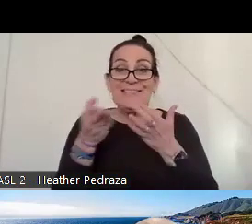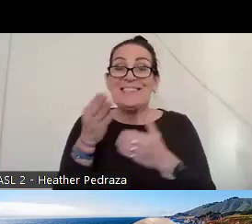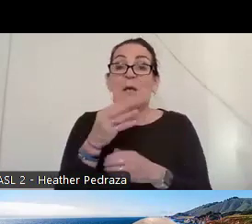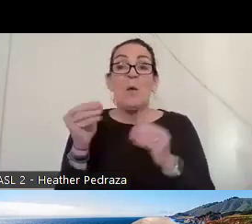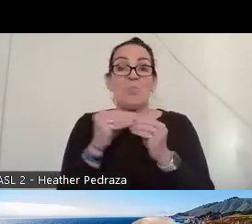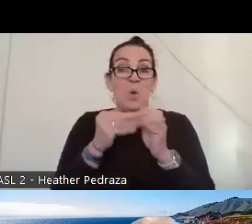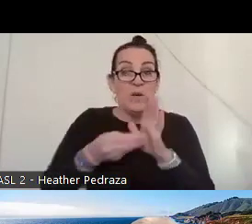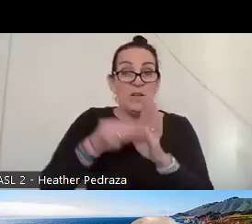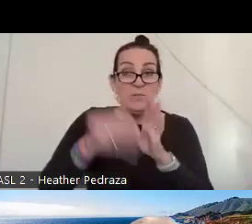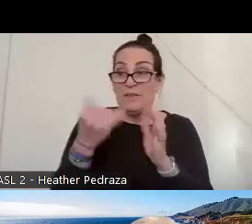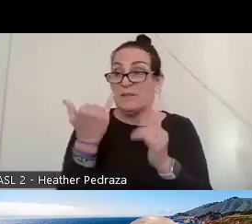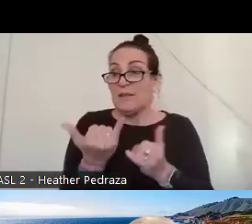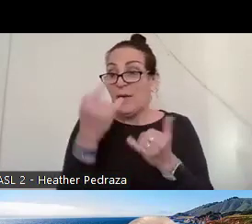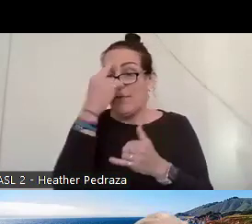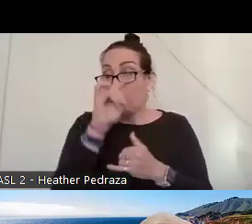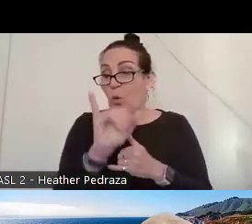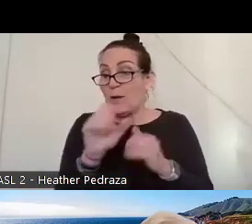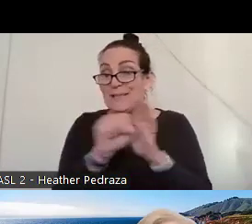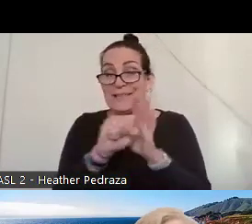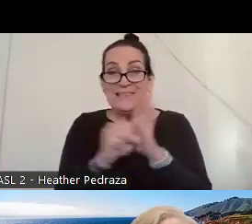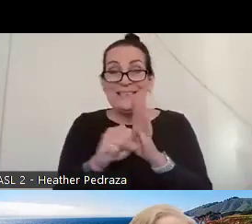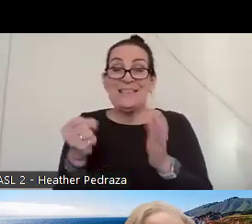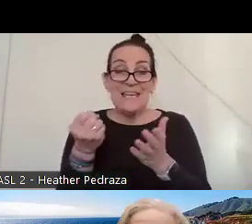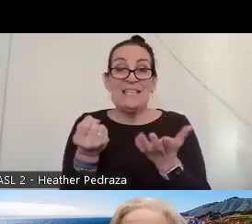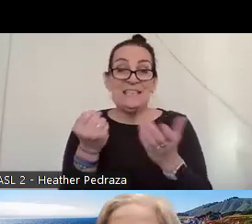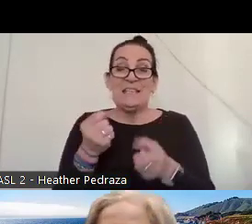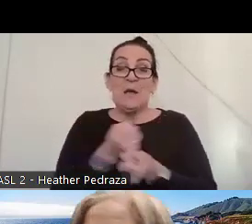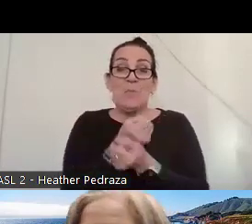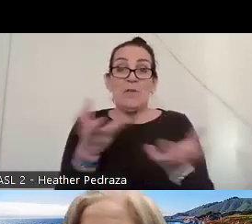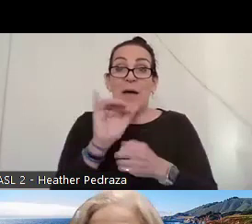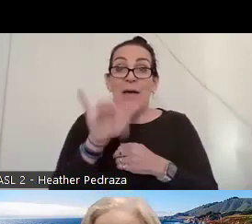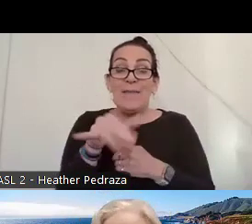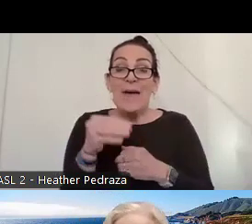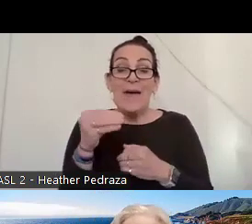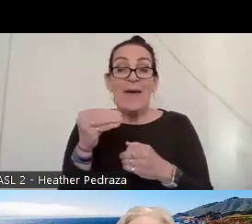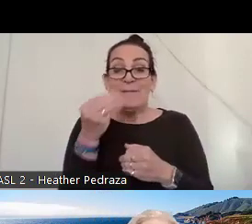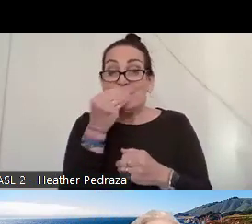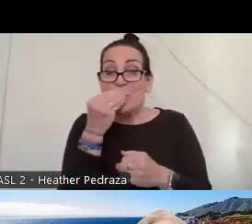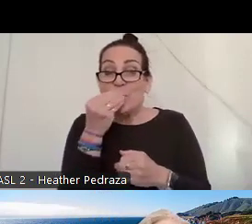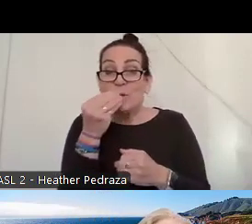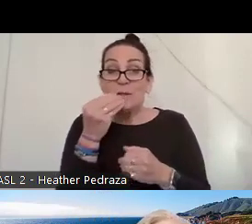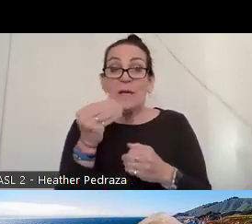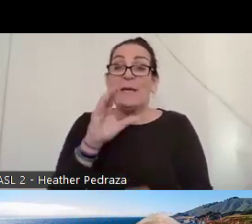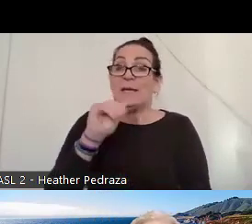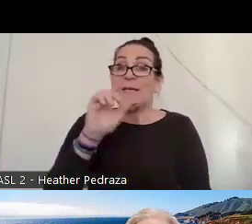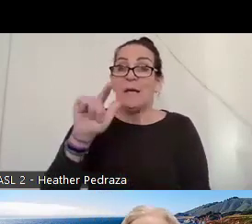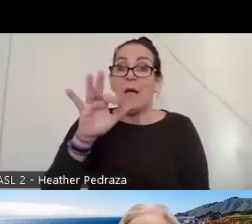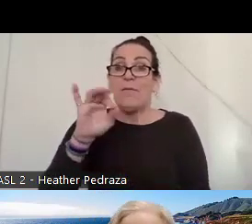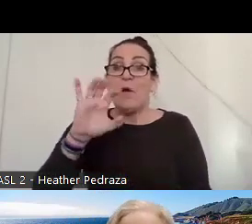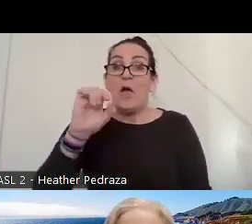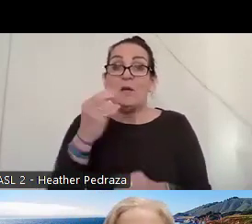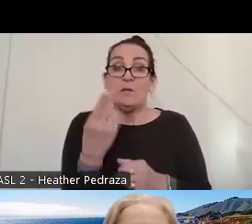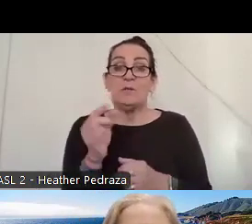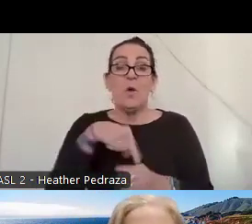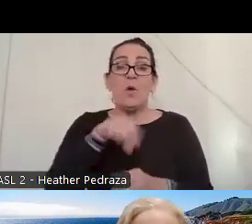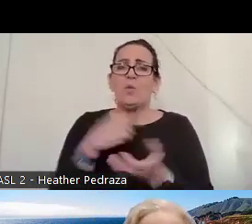watching that really closely. And nutrition is a really critical issue for older adults broadly. We talked some